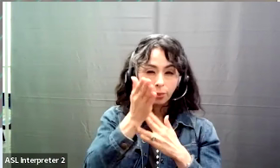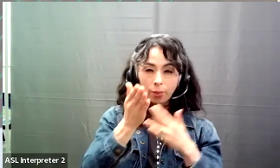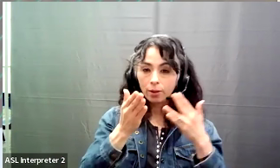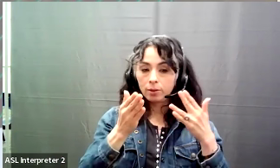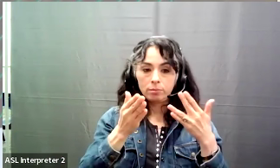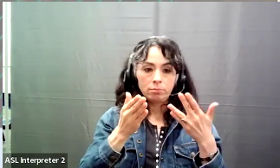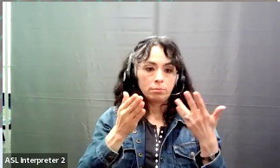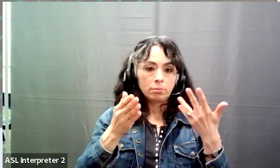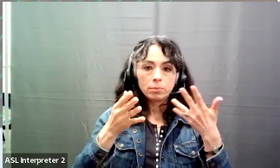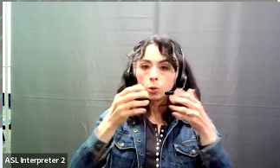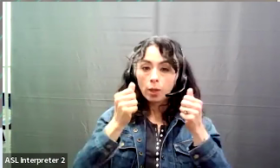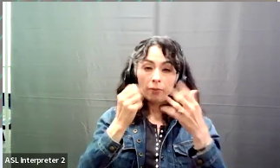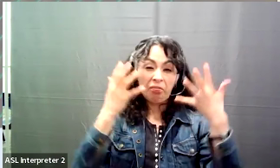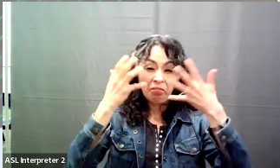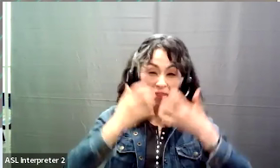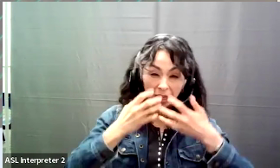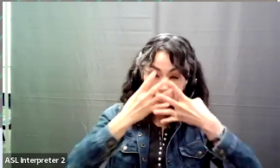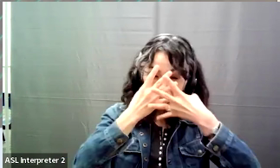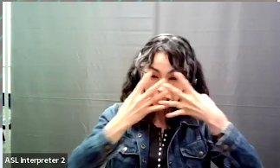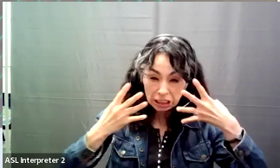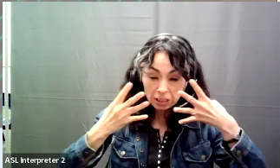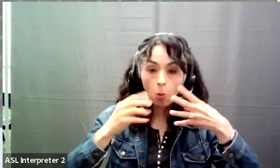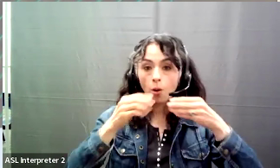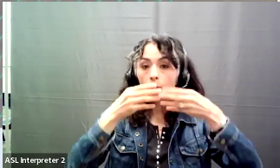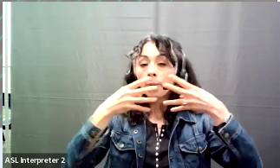that aerial photography. If you